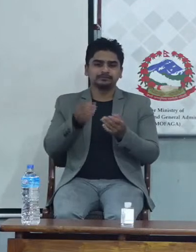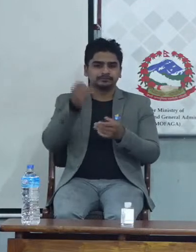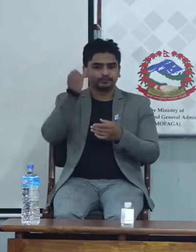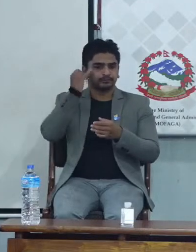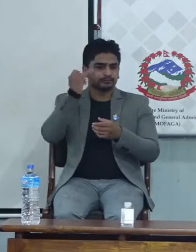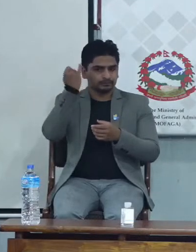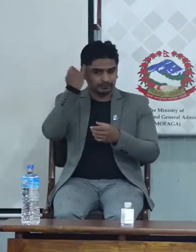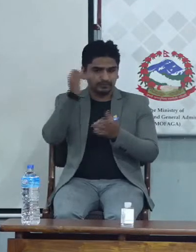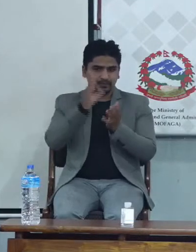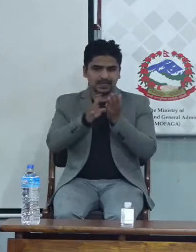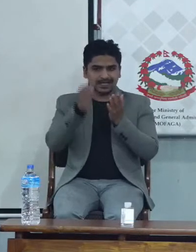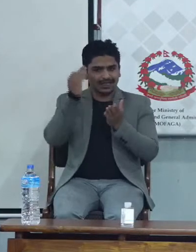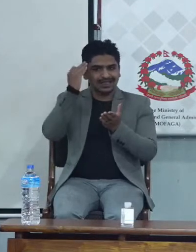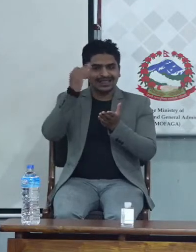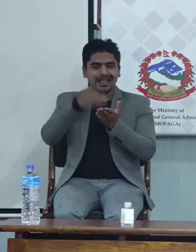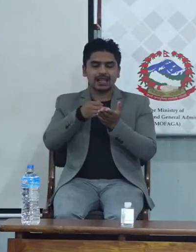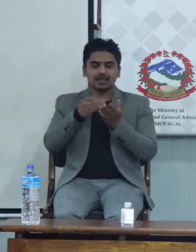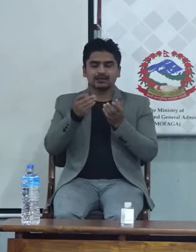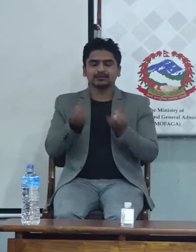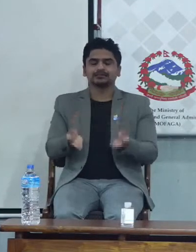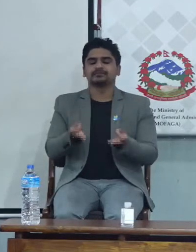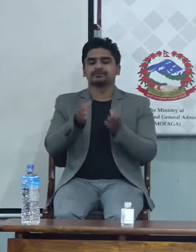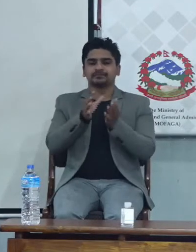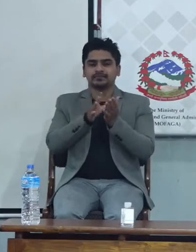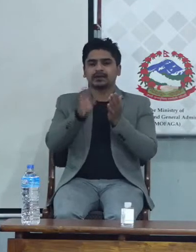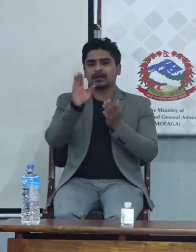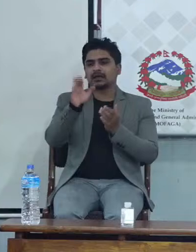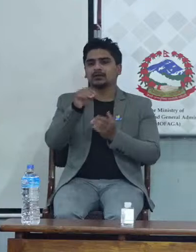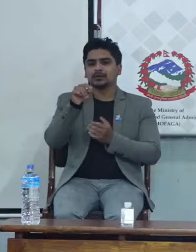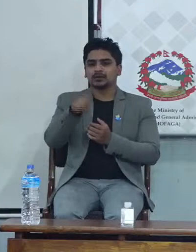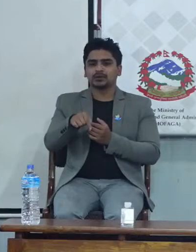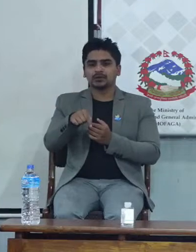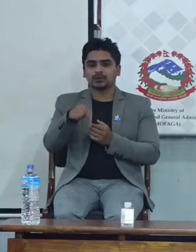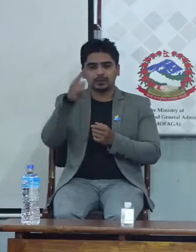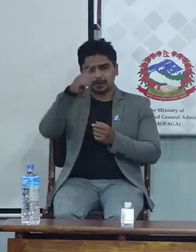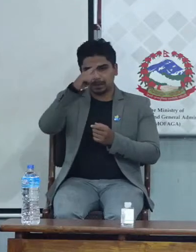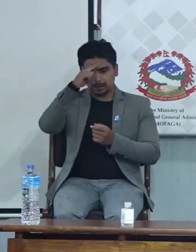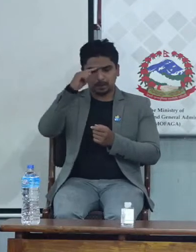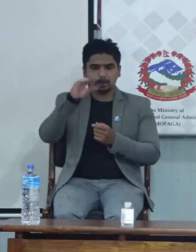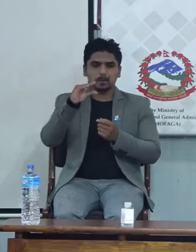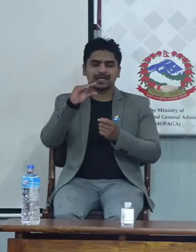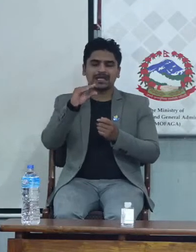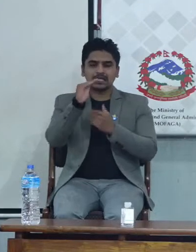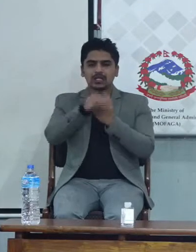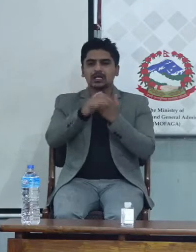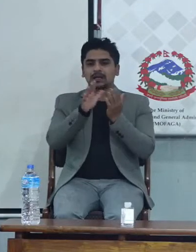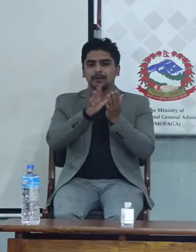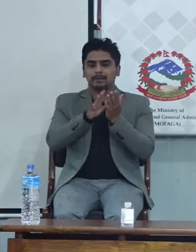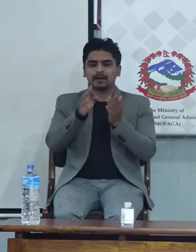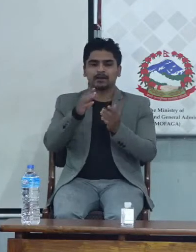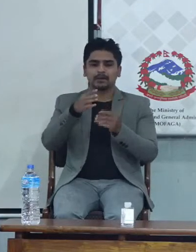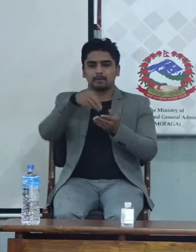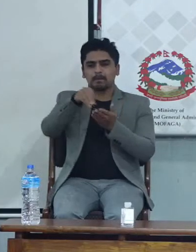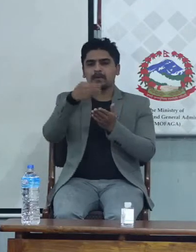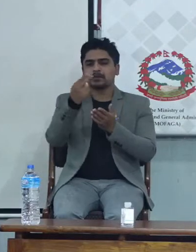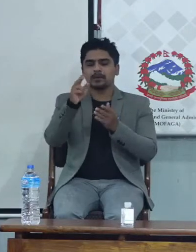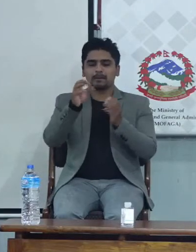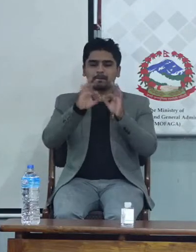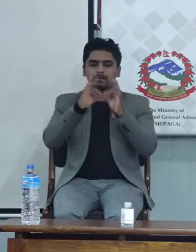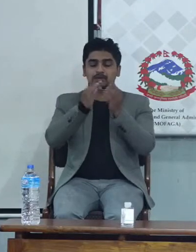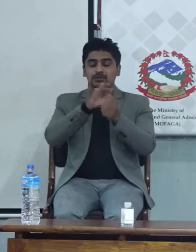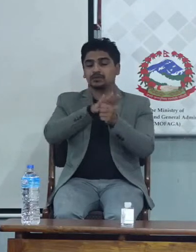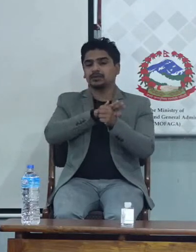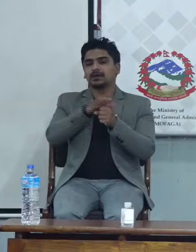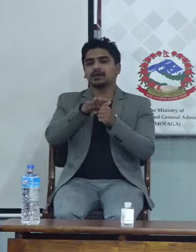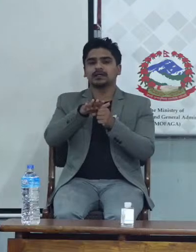and this is very much scientifically proven, and it is practiced globally, which is